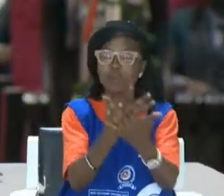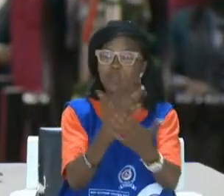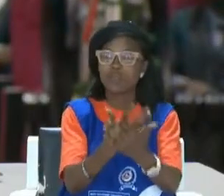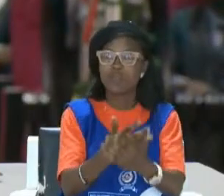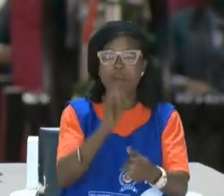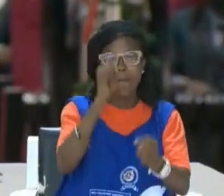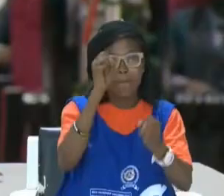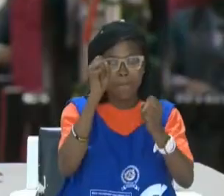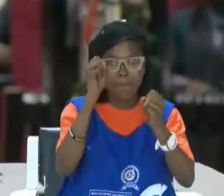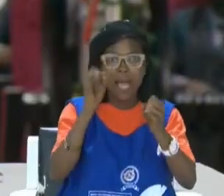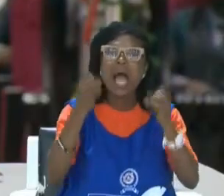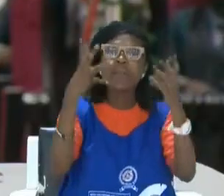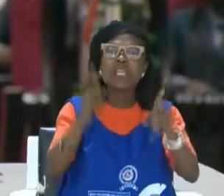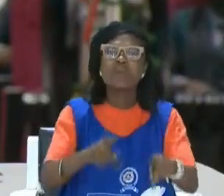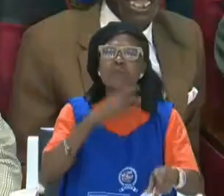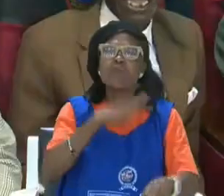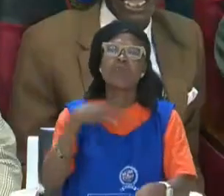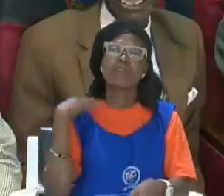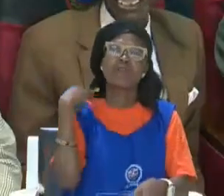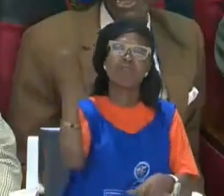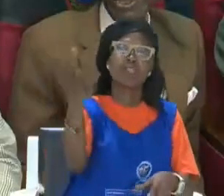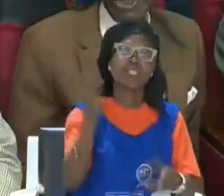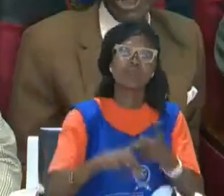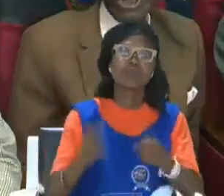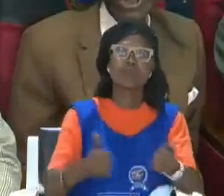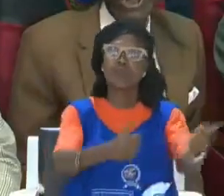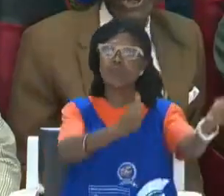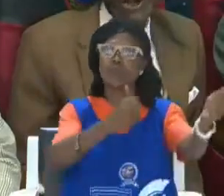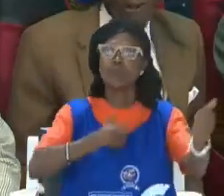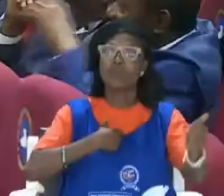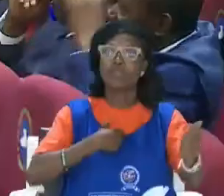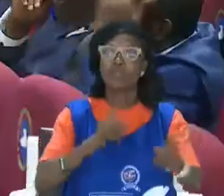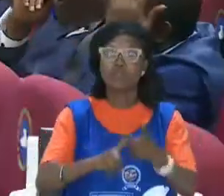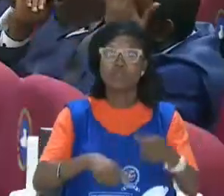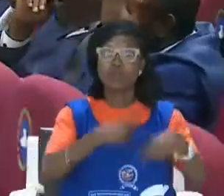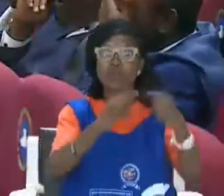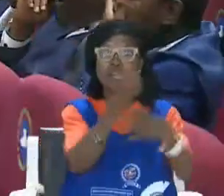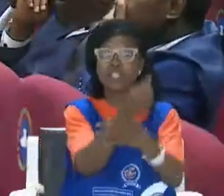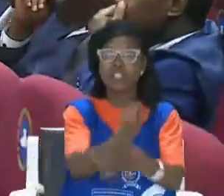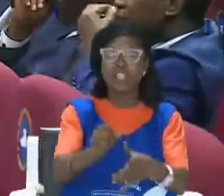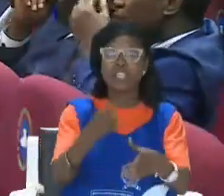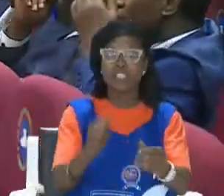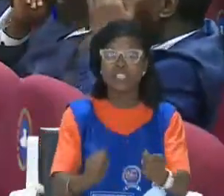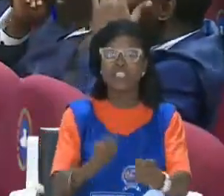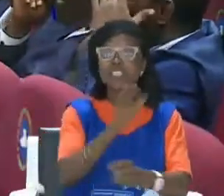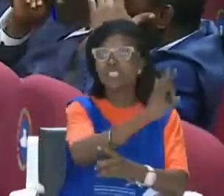will volunteer to come along, to come and share the gospel of the Lord Jesus Christ.